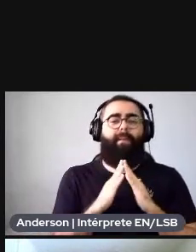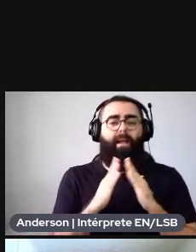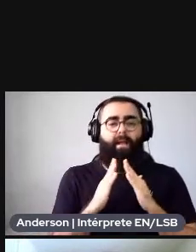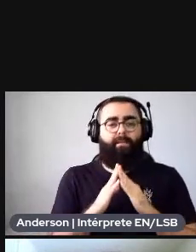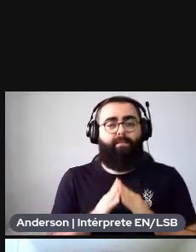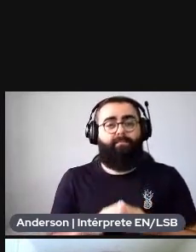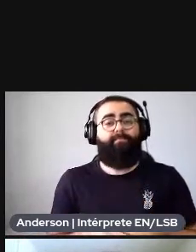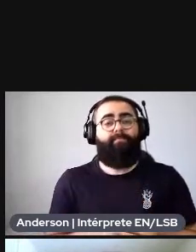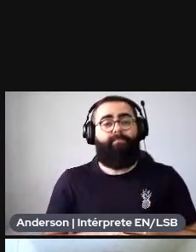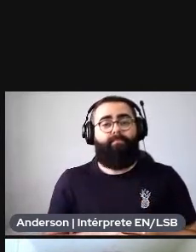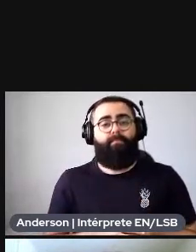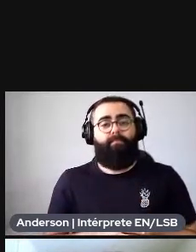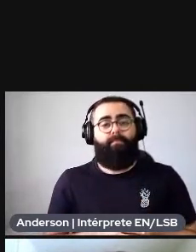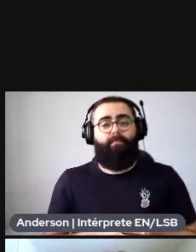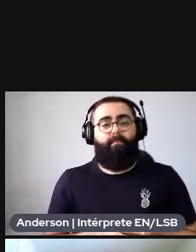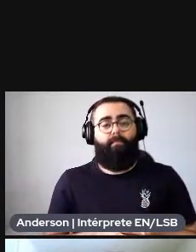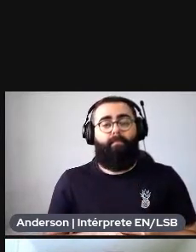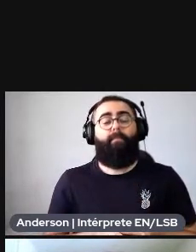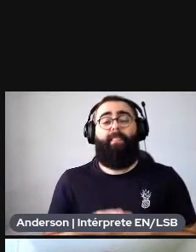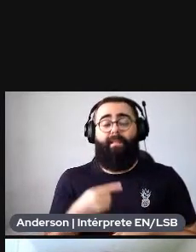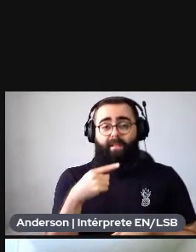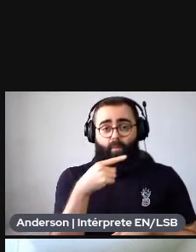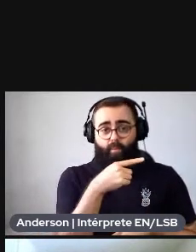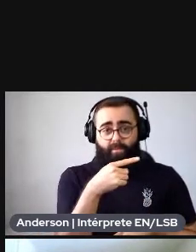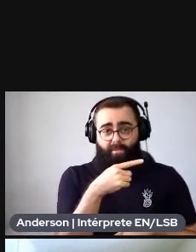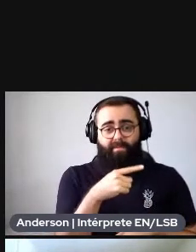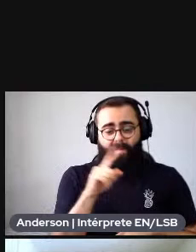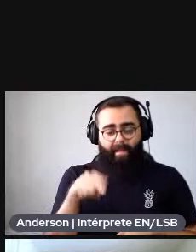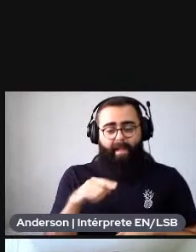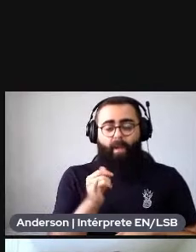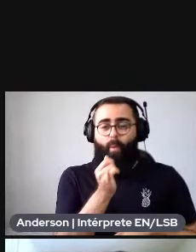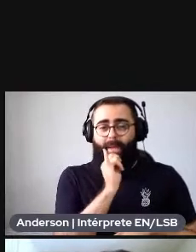a fire in California say.